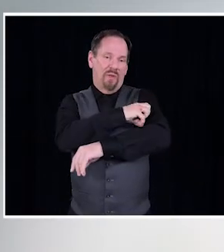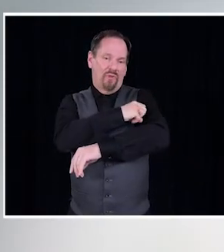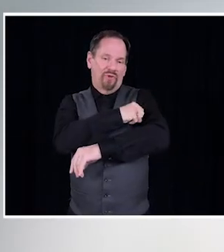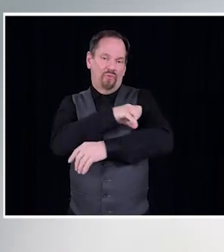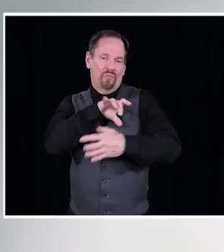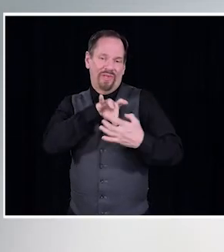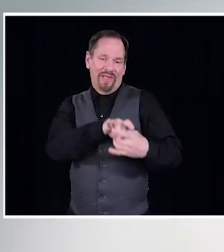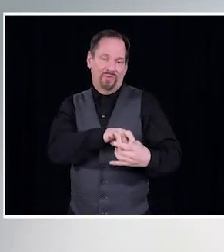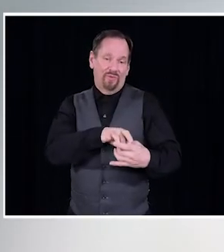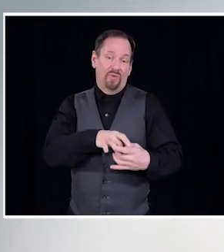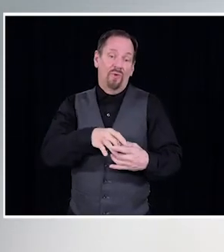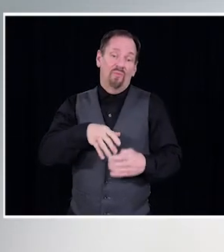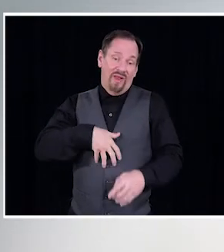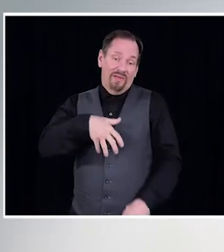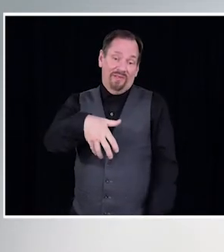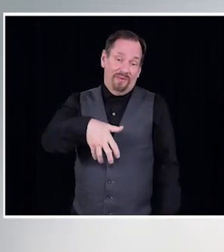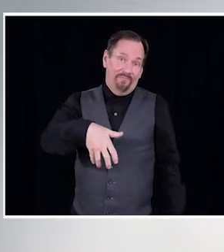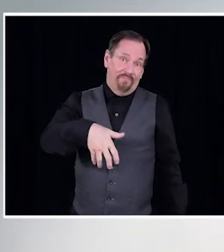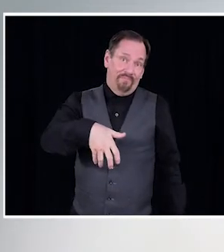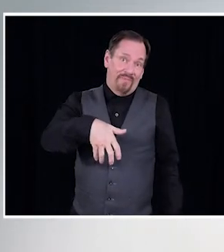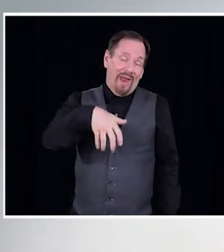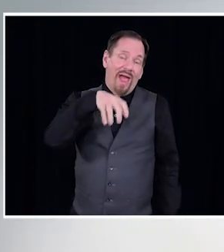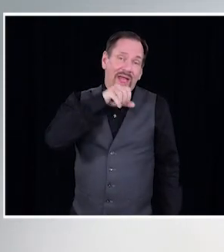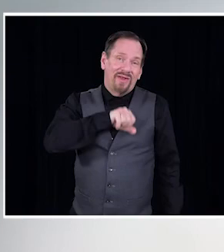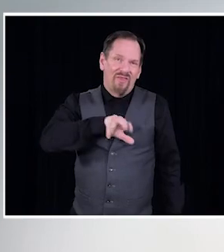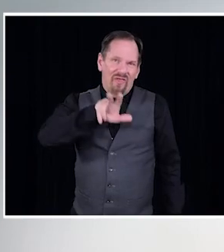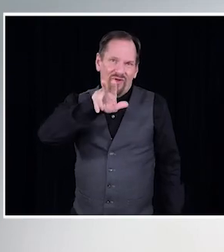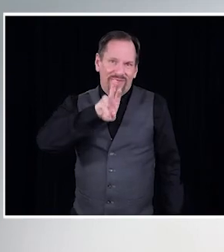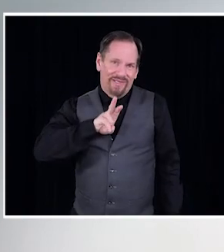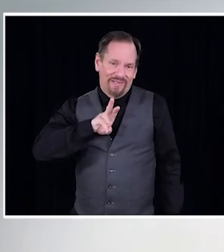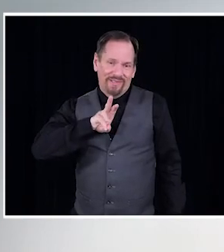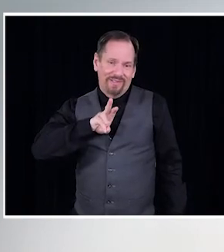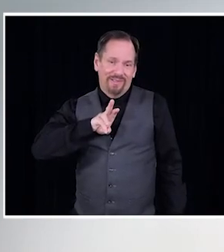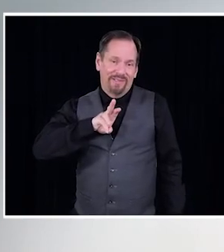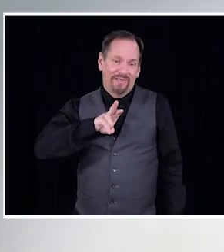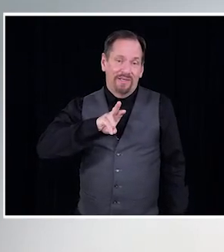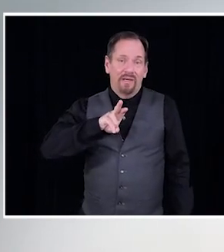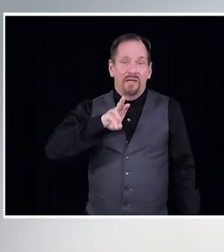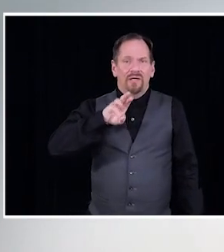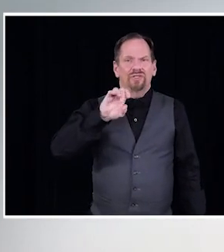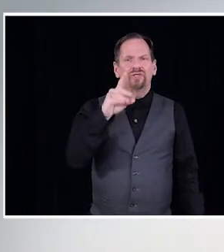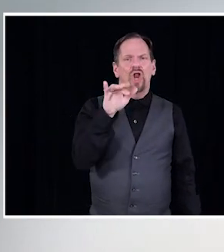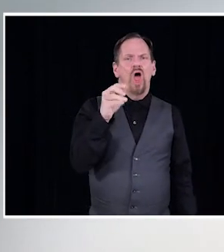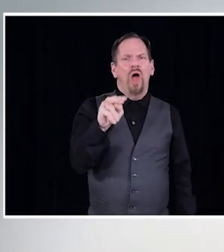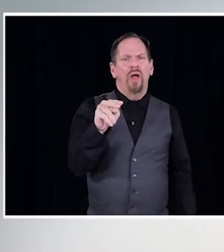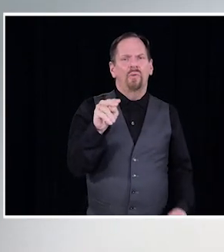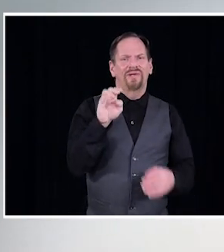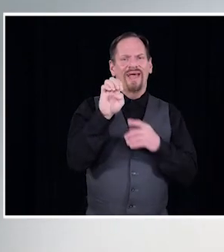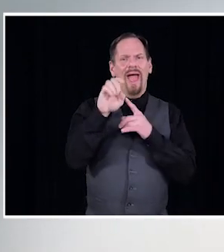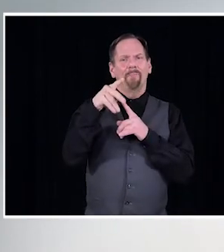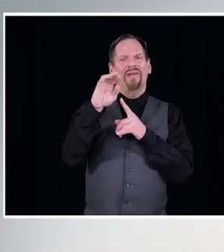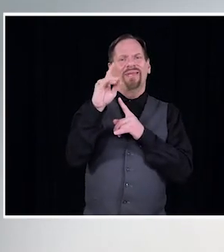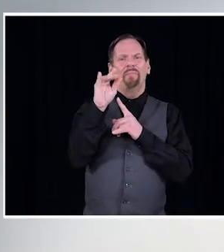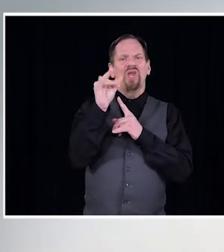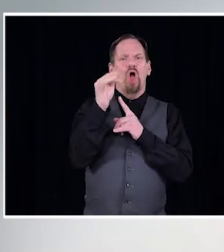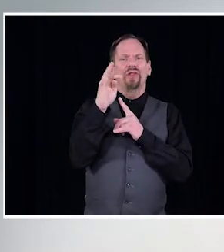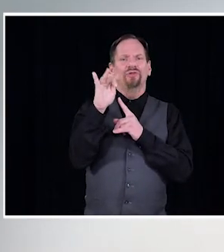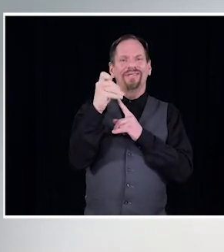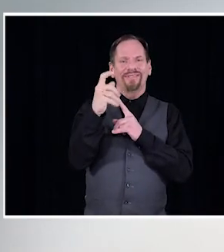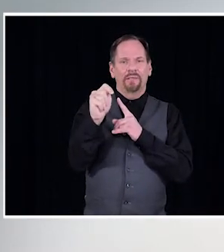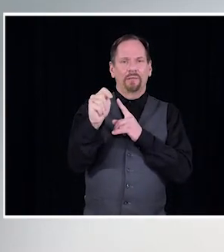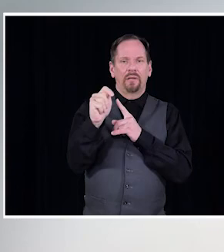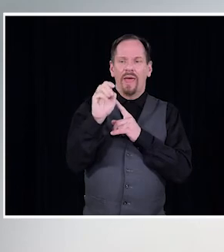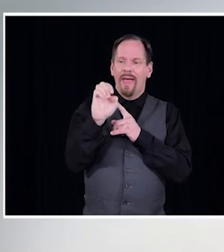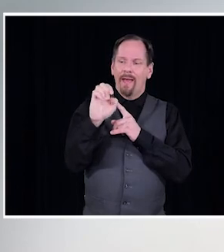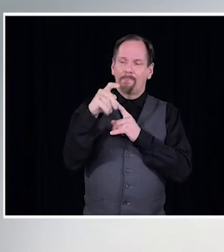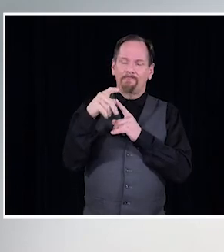pressure related to her pregnancy. She was just 36 years old. Shalon was an epidemiologist at the Centers for Disease